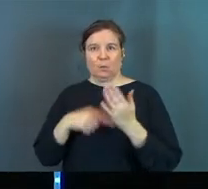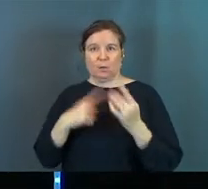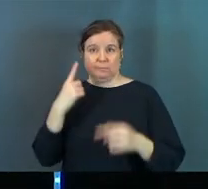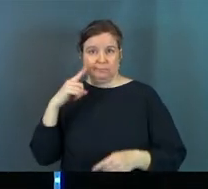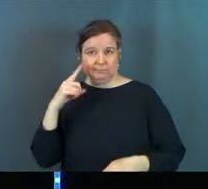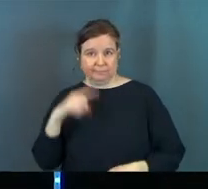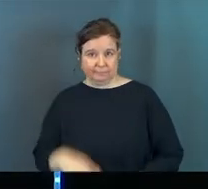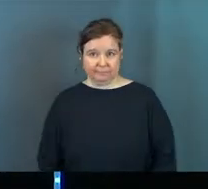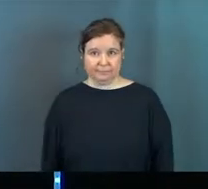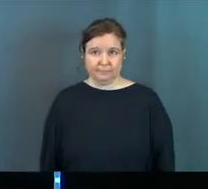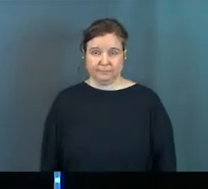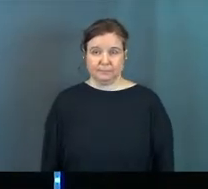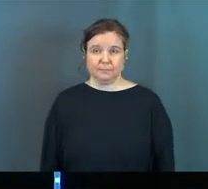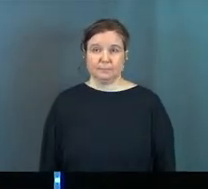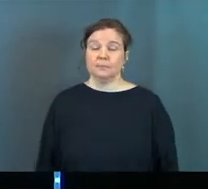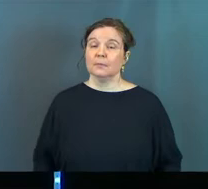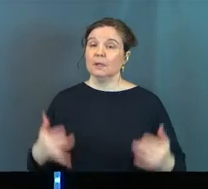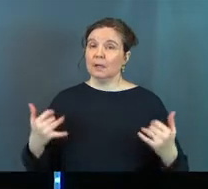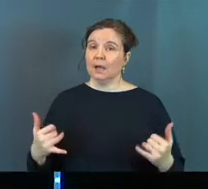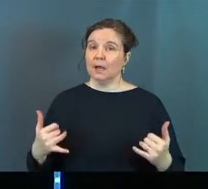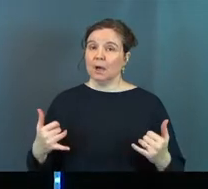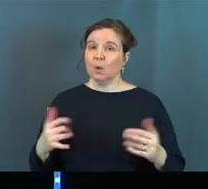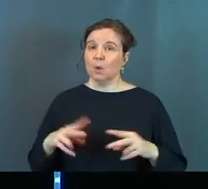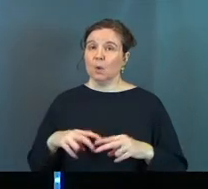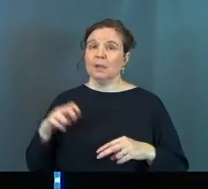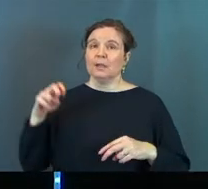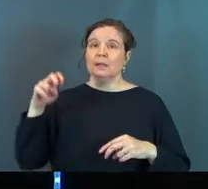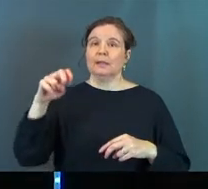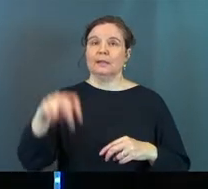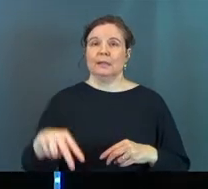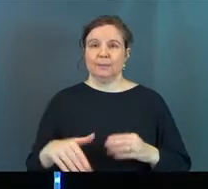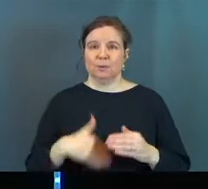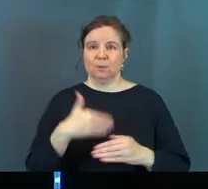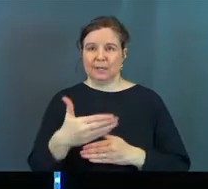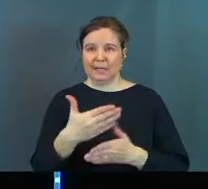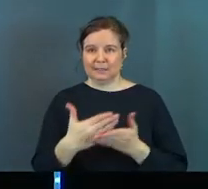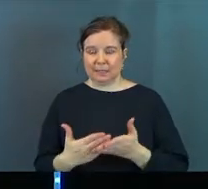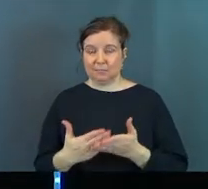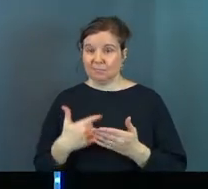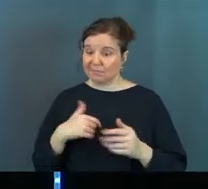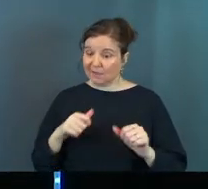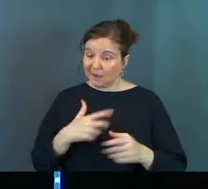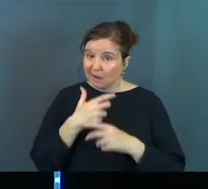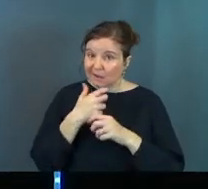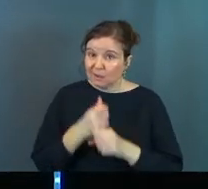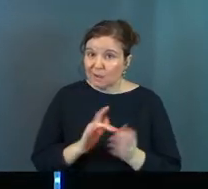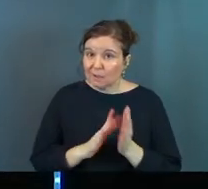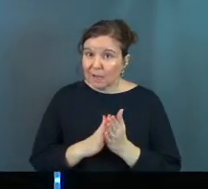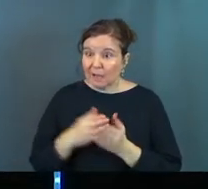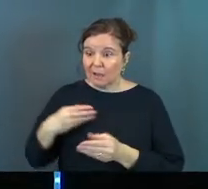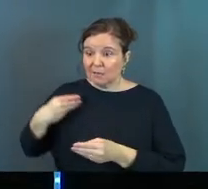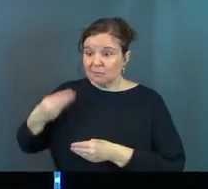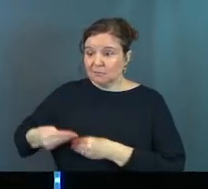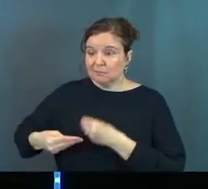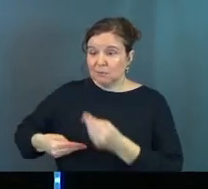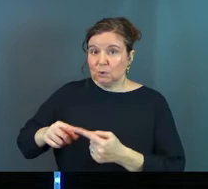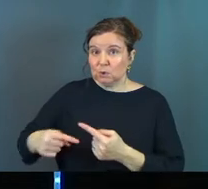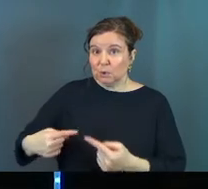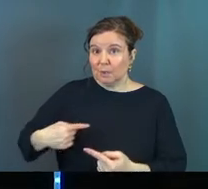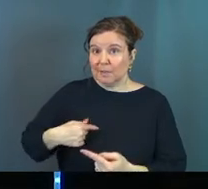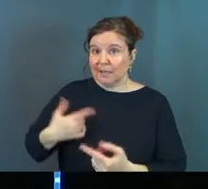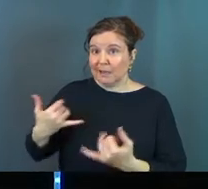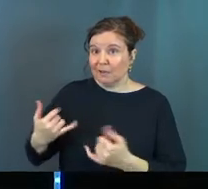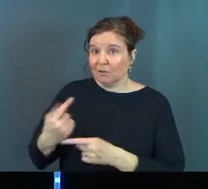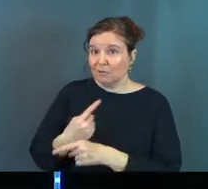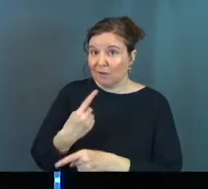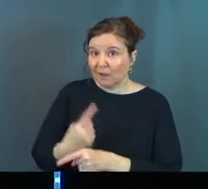about. So now let's leap into the next section. Can I trust that the Bible was handed down to me